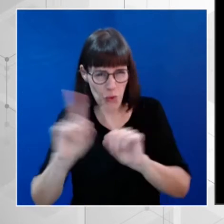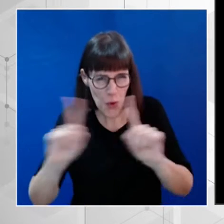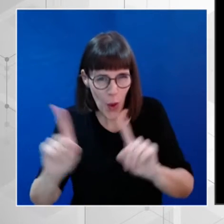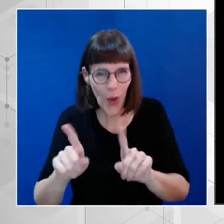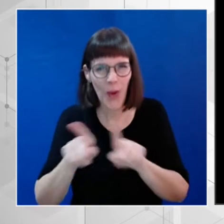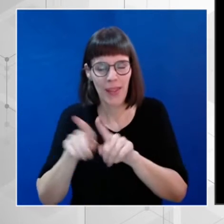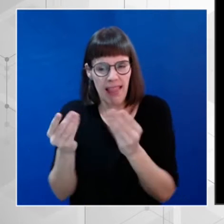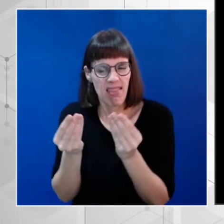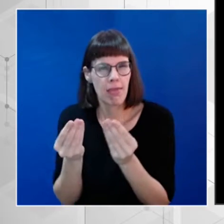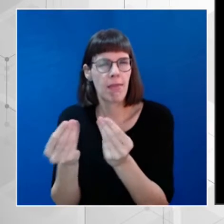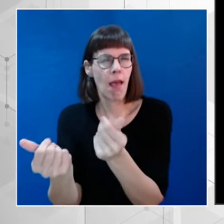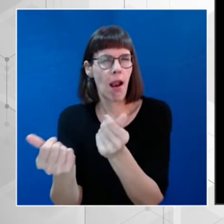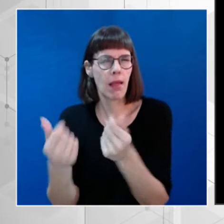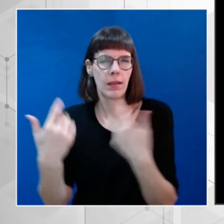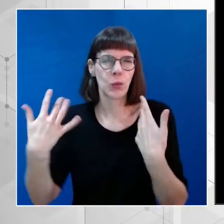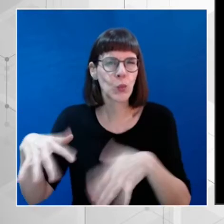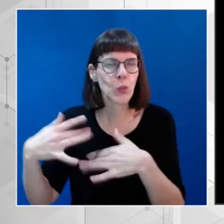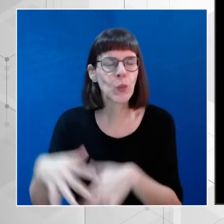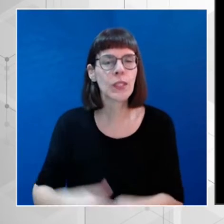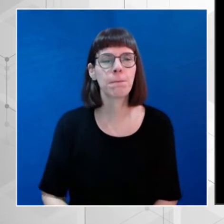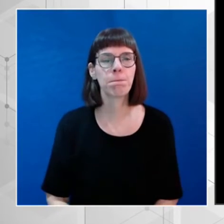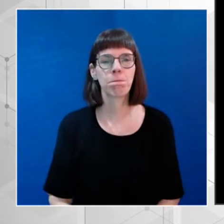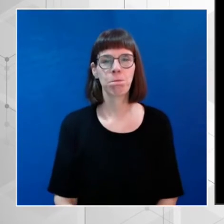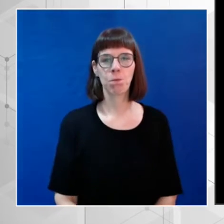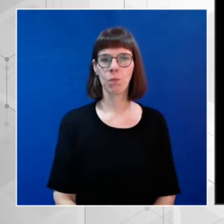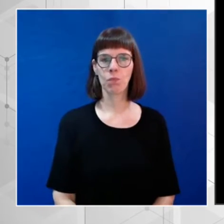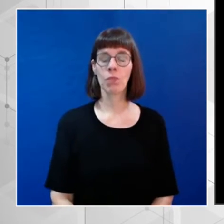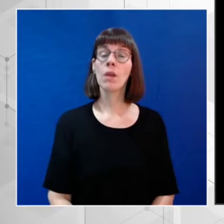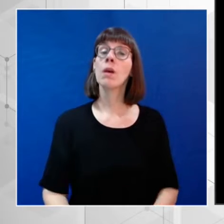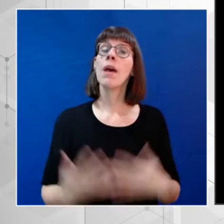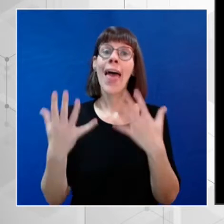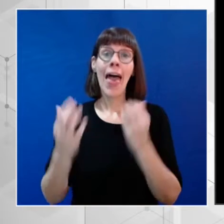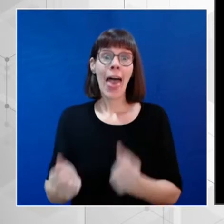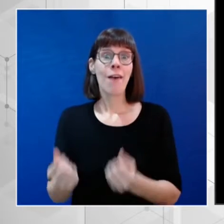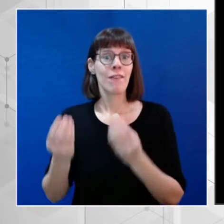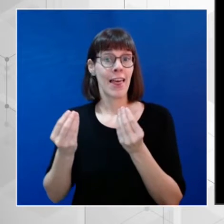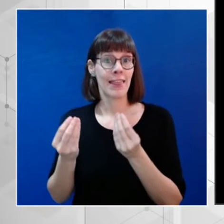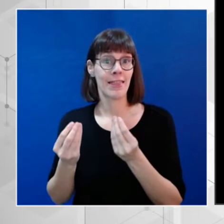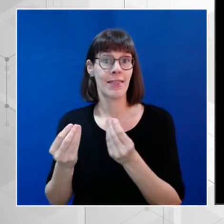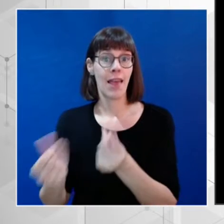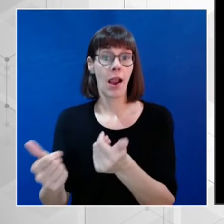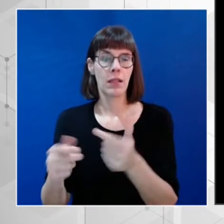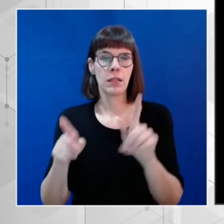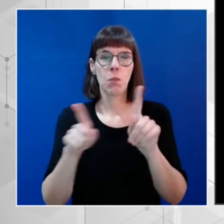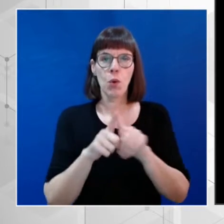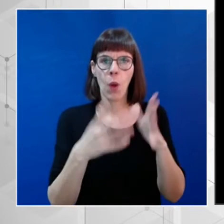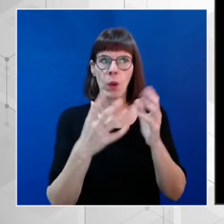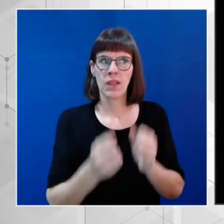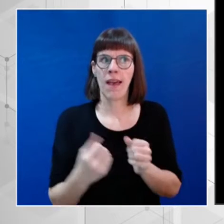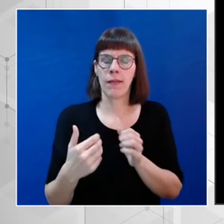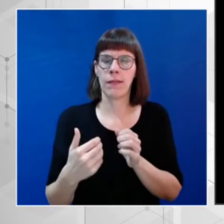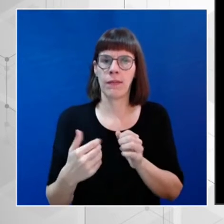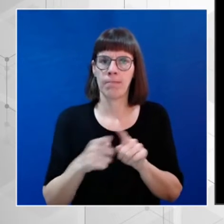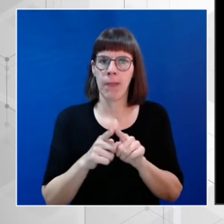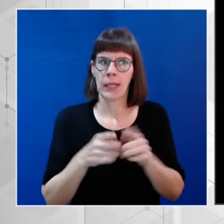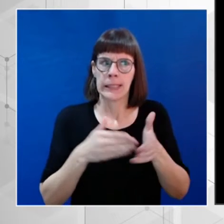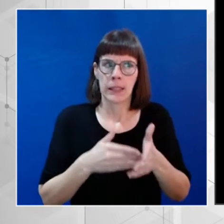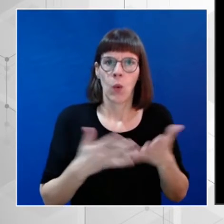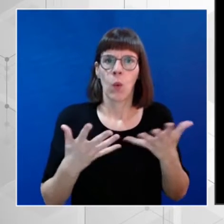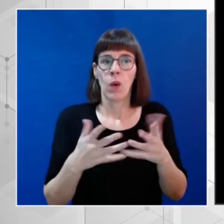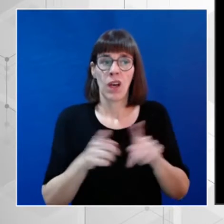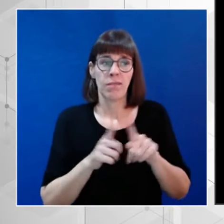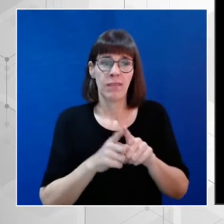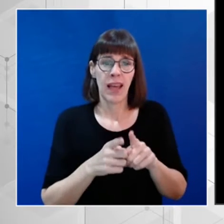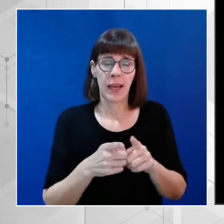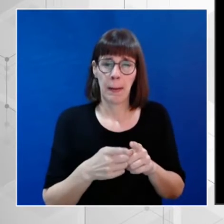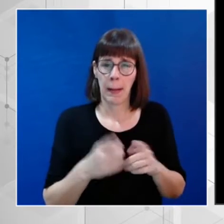And we are just as vulnerable as we are talented. Say the lack of sleep or caffeine,